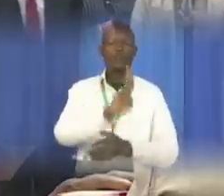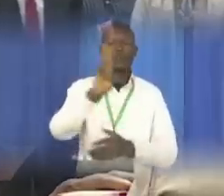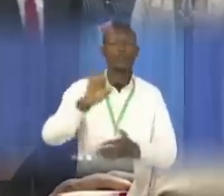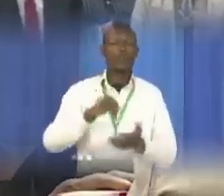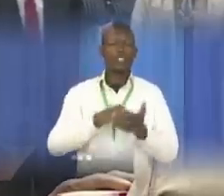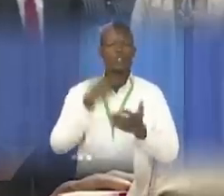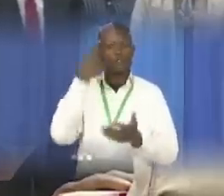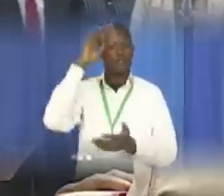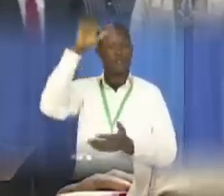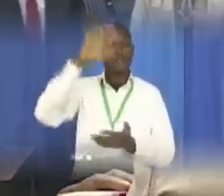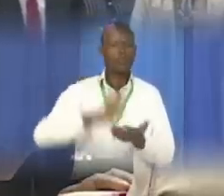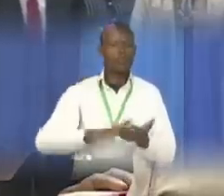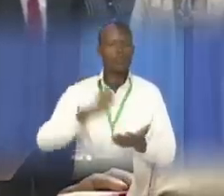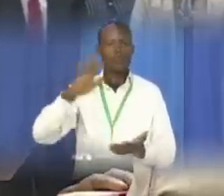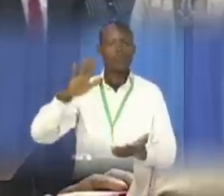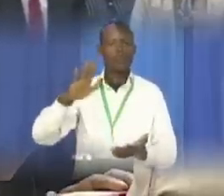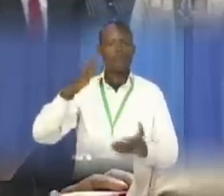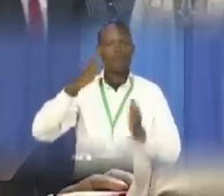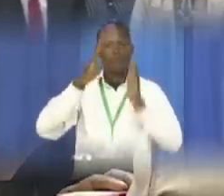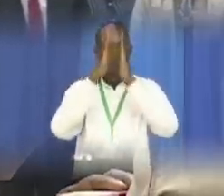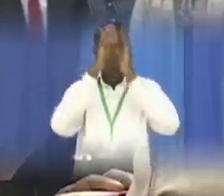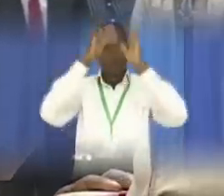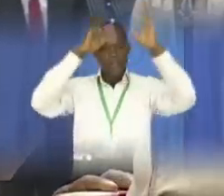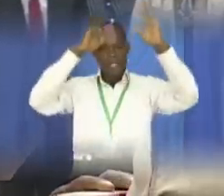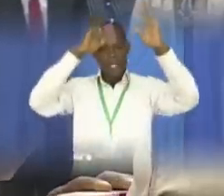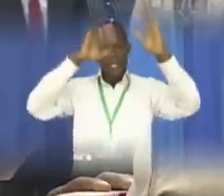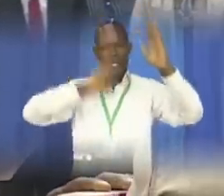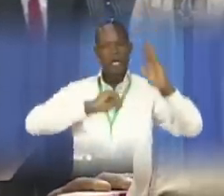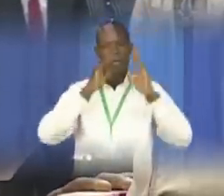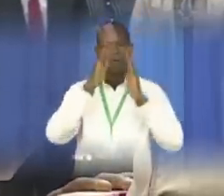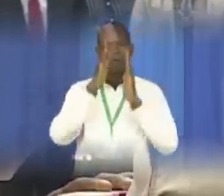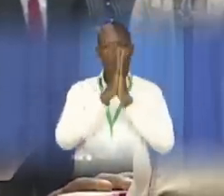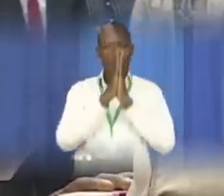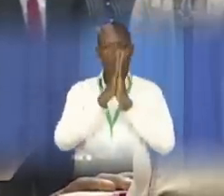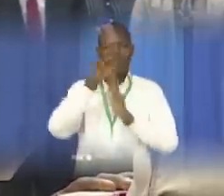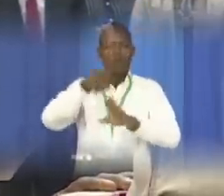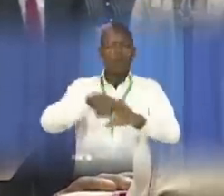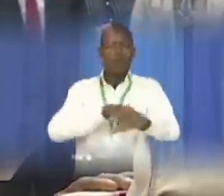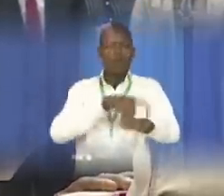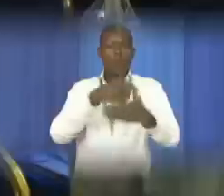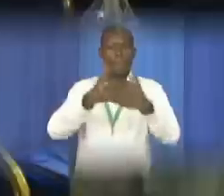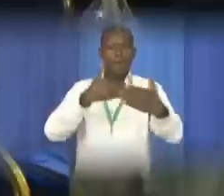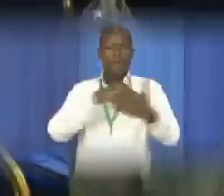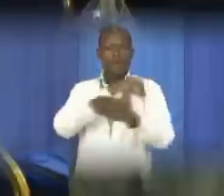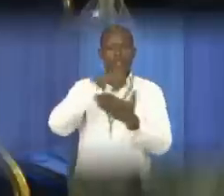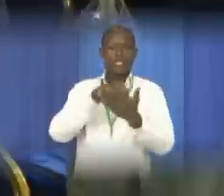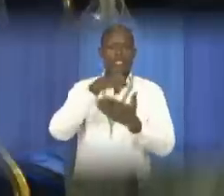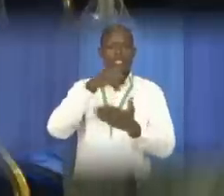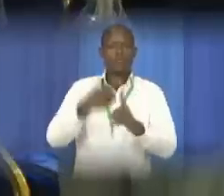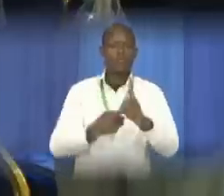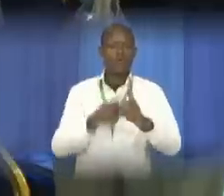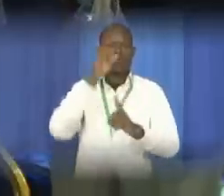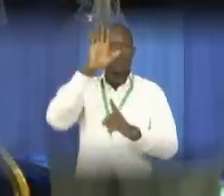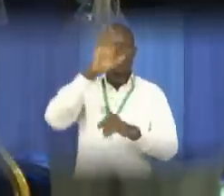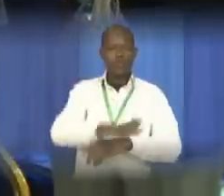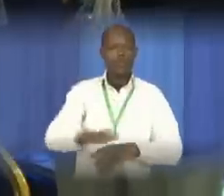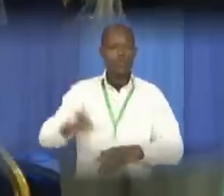that long before the end of this month, your children will already be shouting for joy.